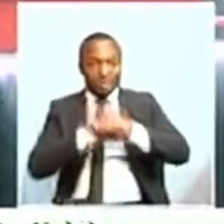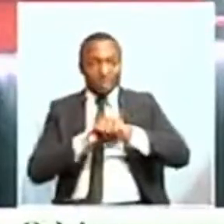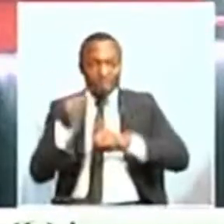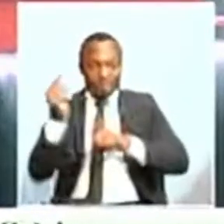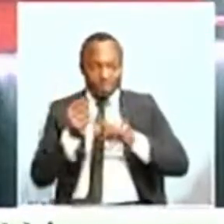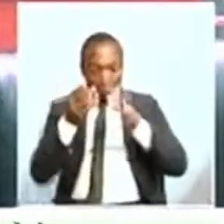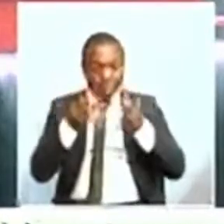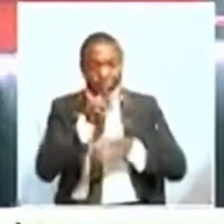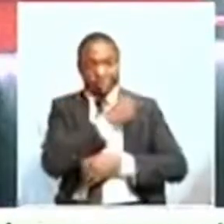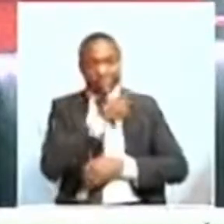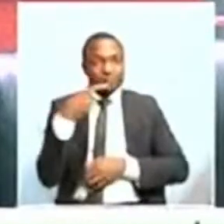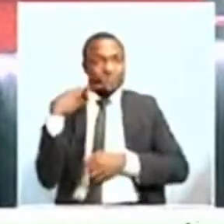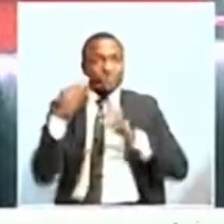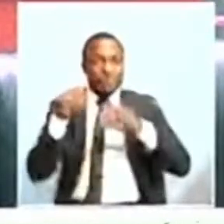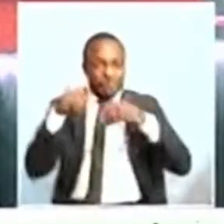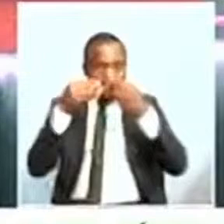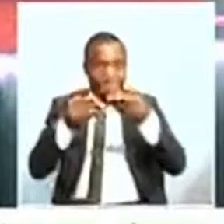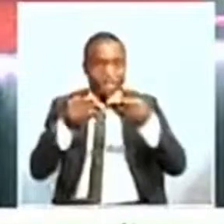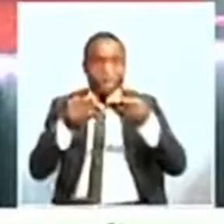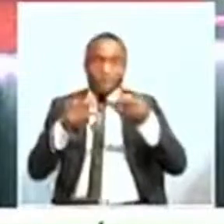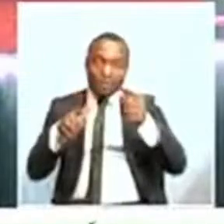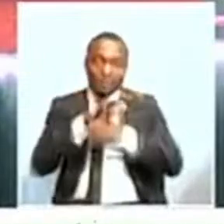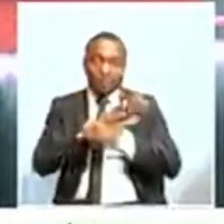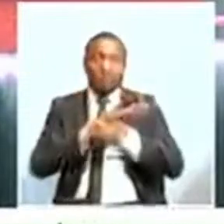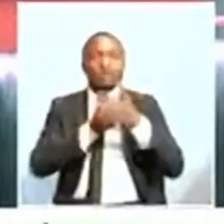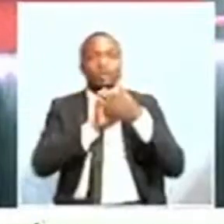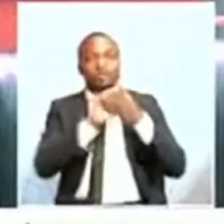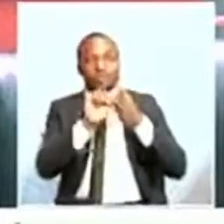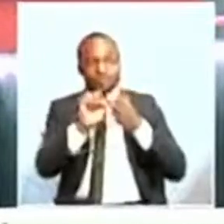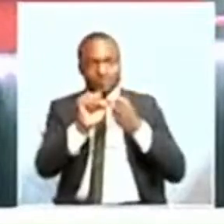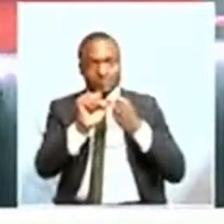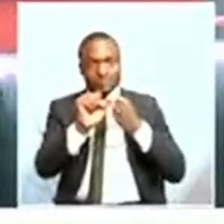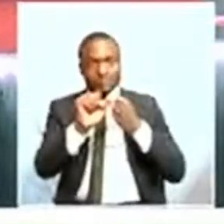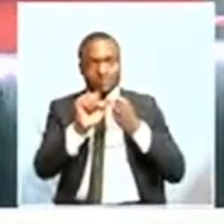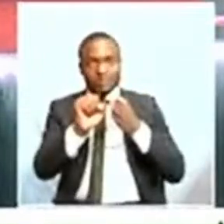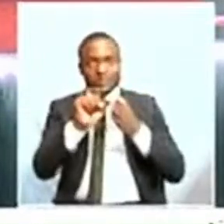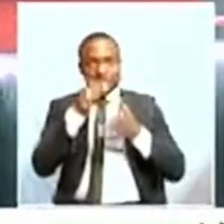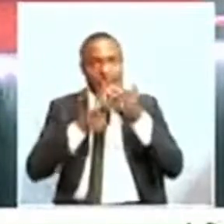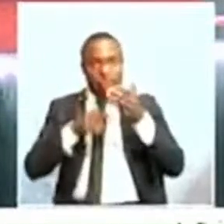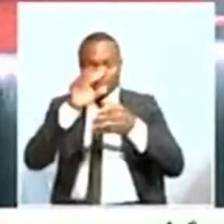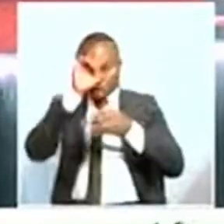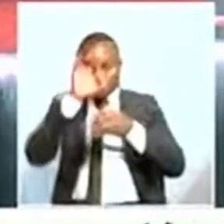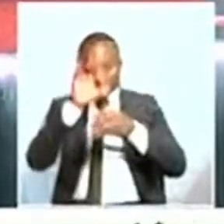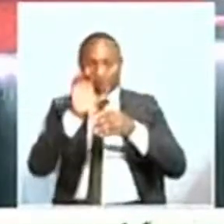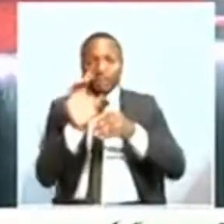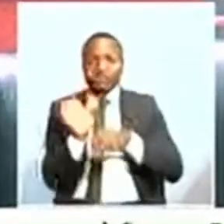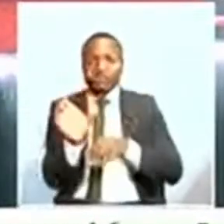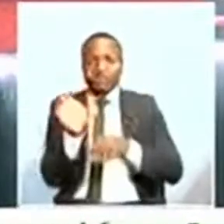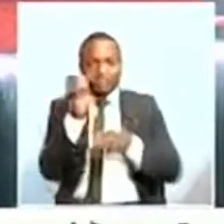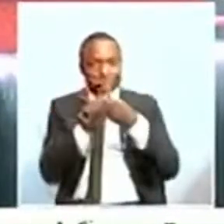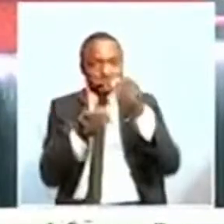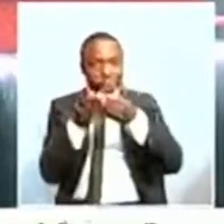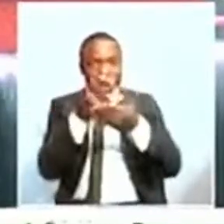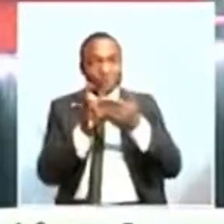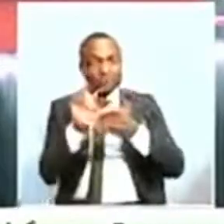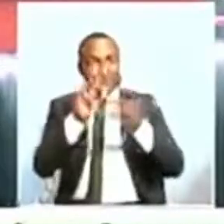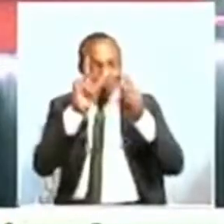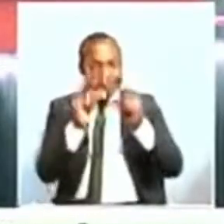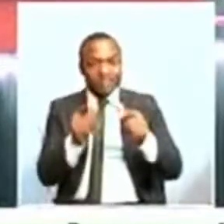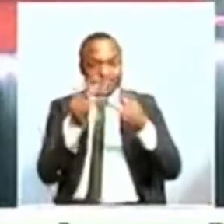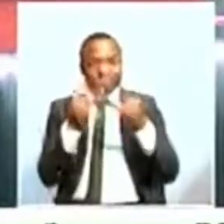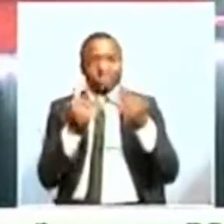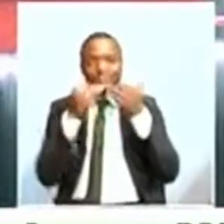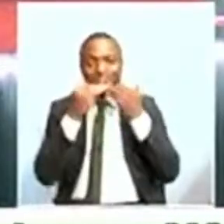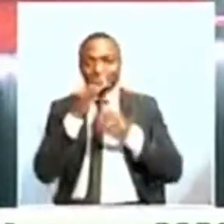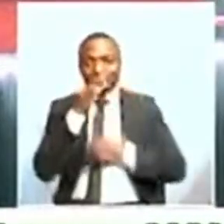Madam Speaker, and give a comprehensive statement in terms of what the mining sector has contributed and where we are at. I